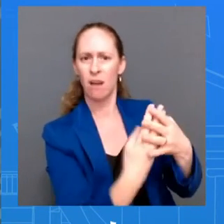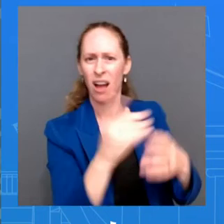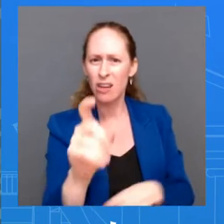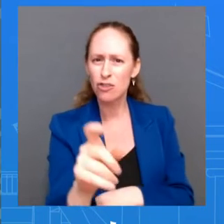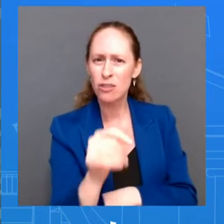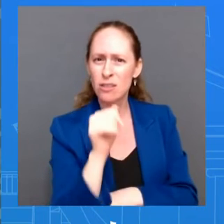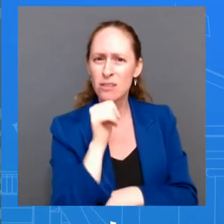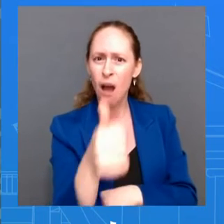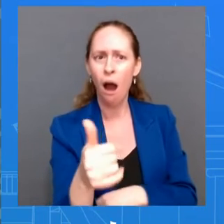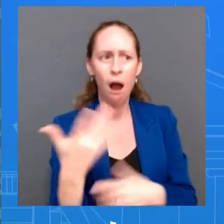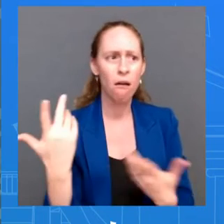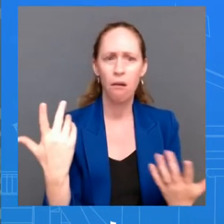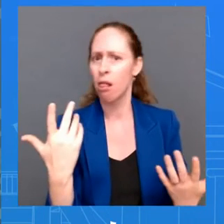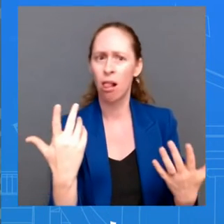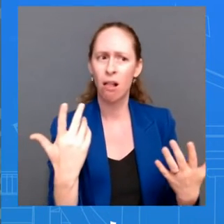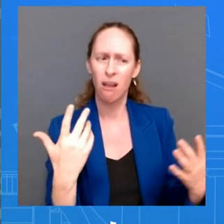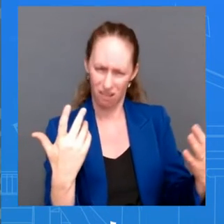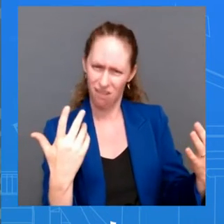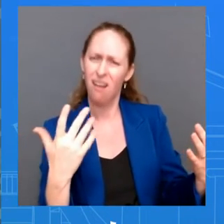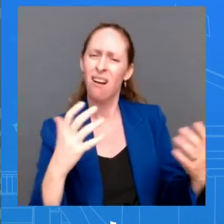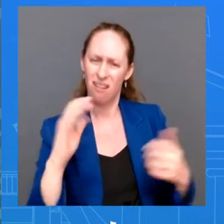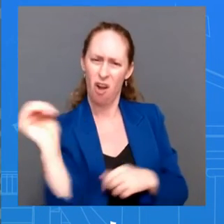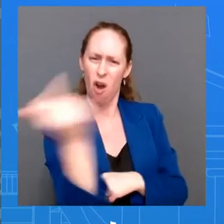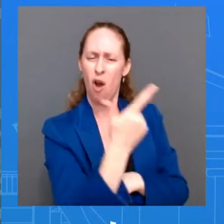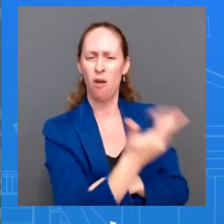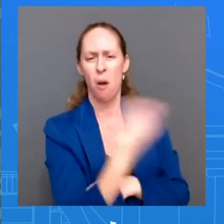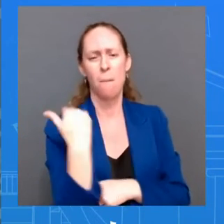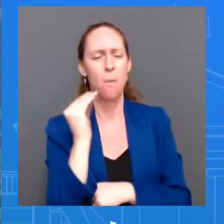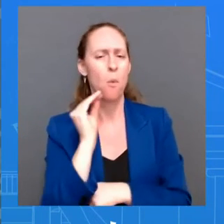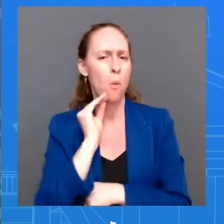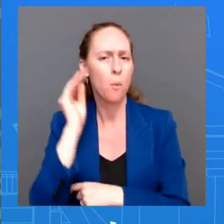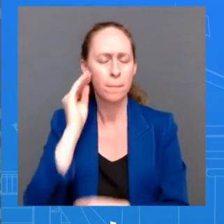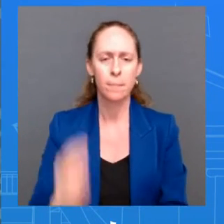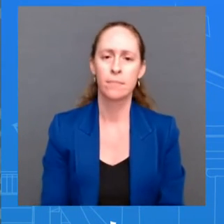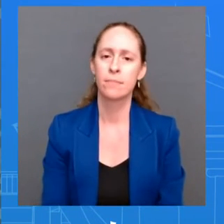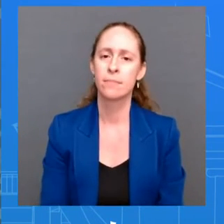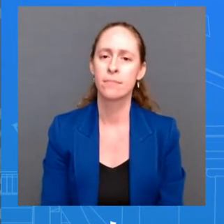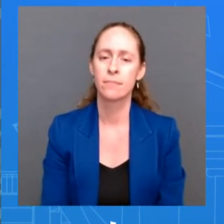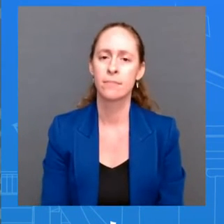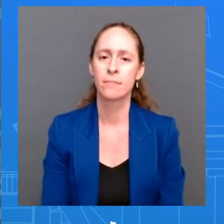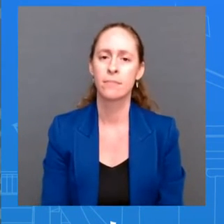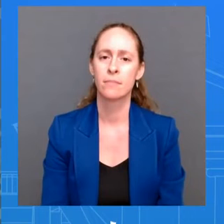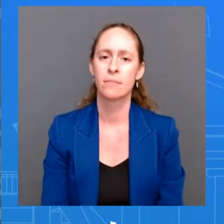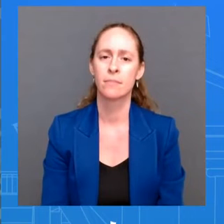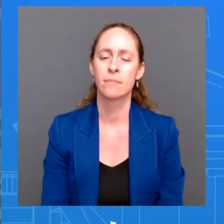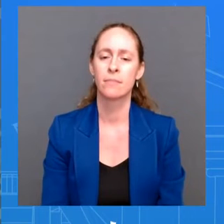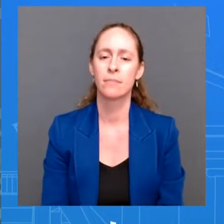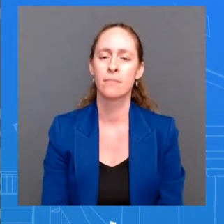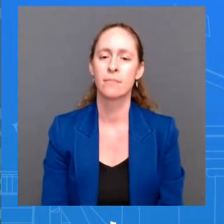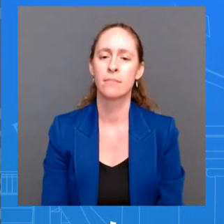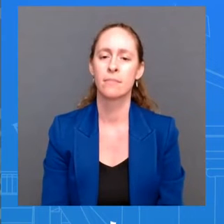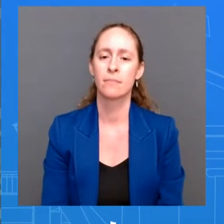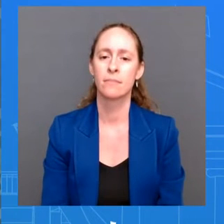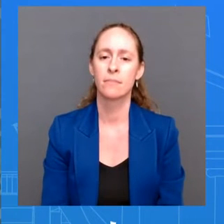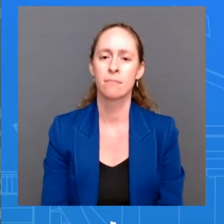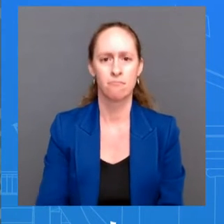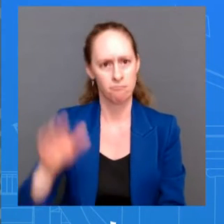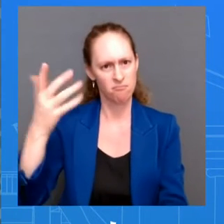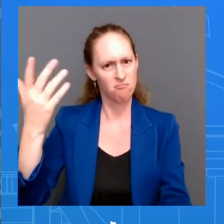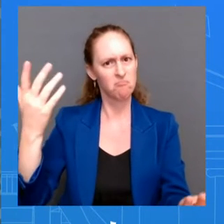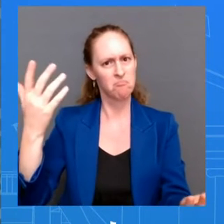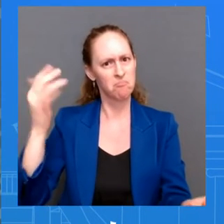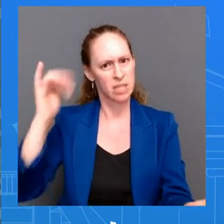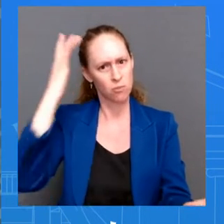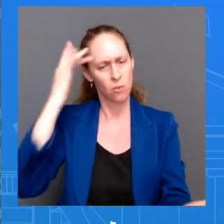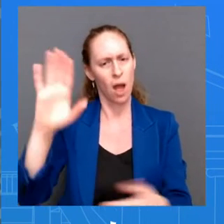what you see by the announcement that Secretary Blinken made yesterday, by having a substantial offer on the table. We are making